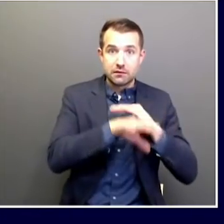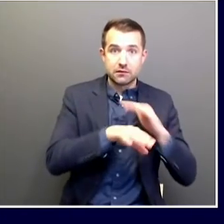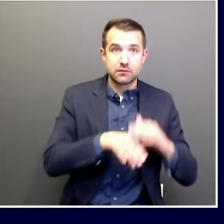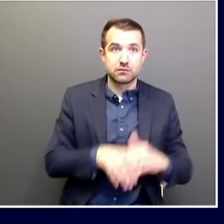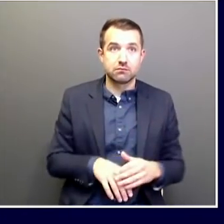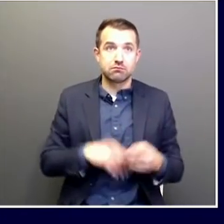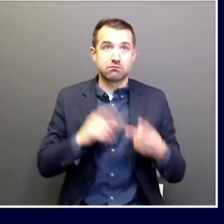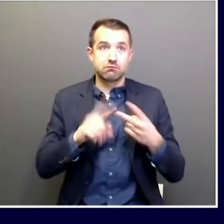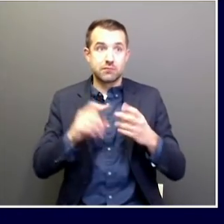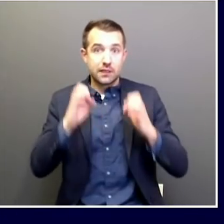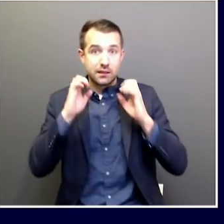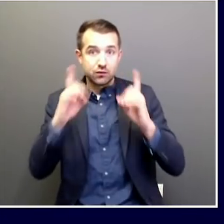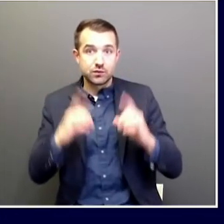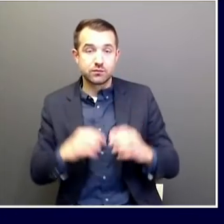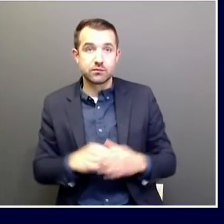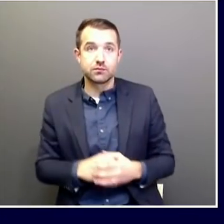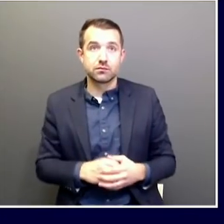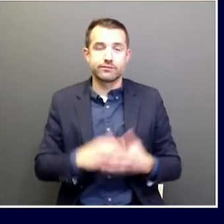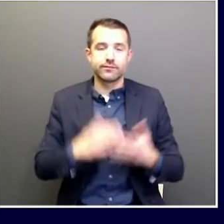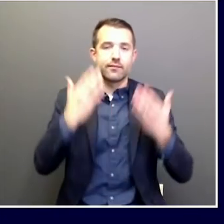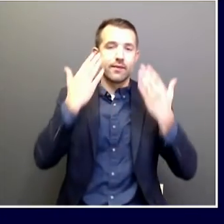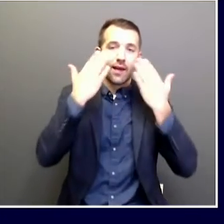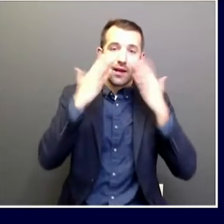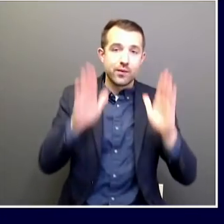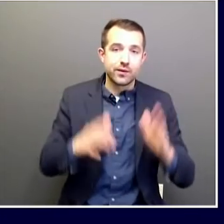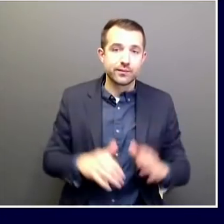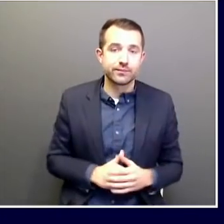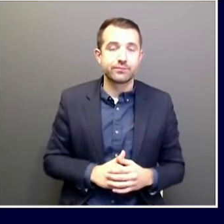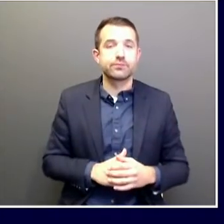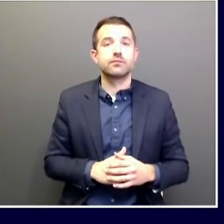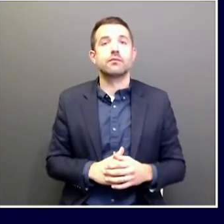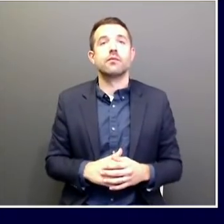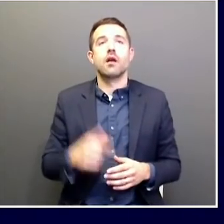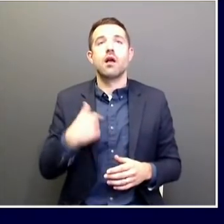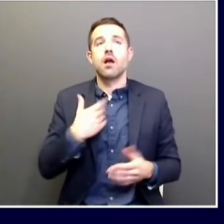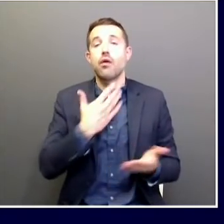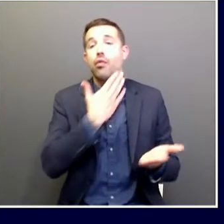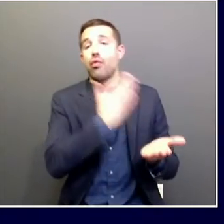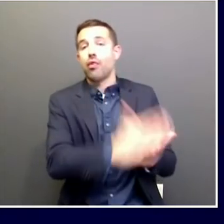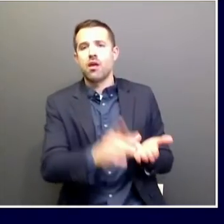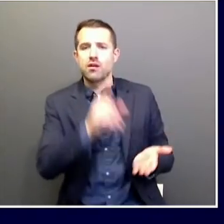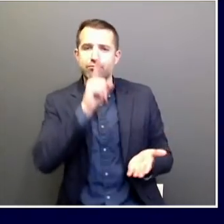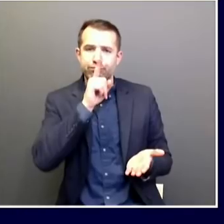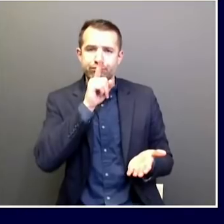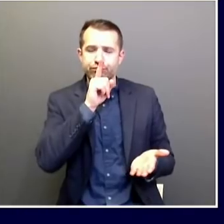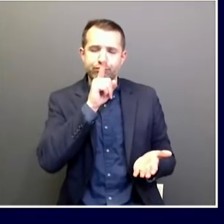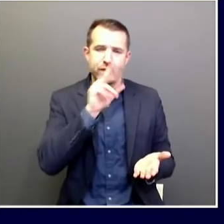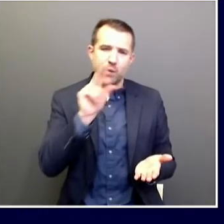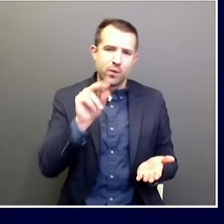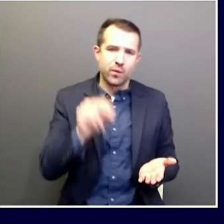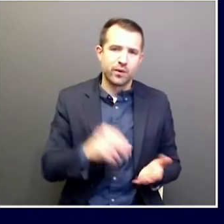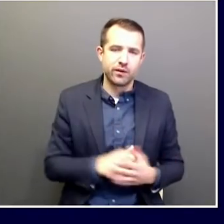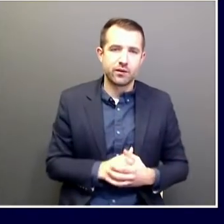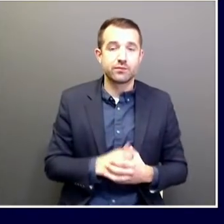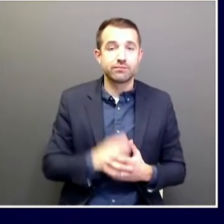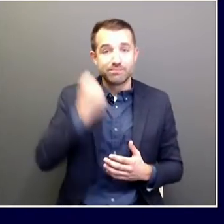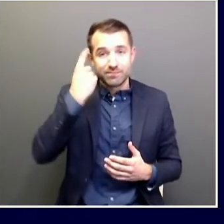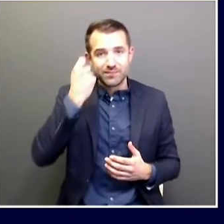that I'm dismissing the concern. I guess what I'm saying is we need to get more data to have a directional sense of what the root cause might